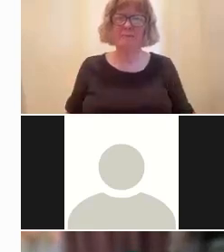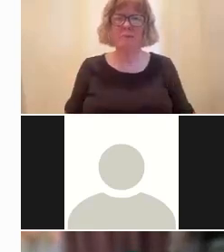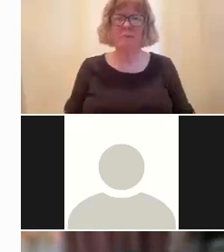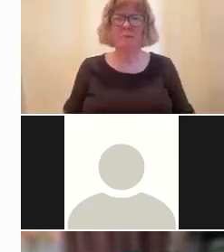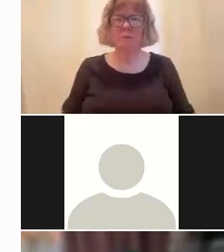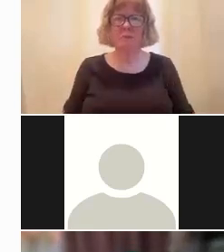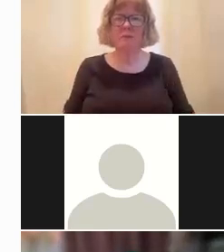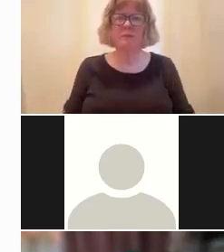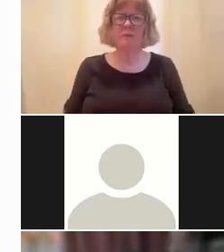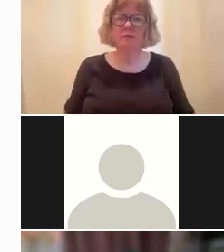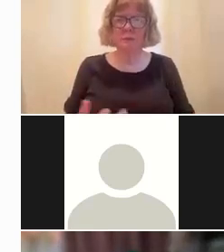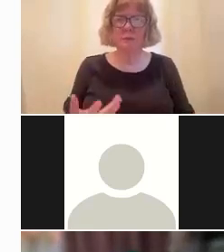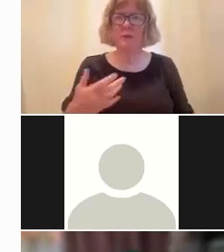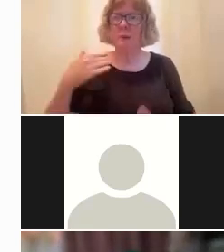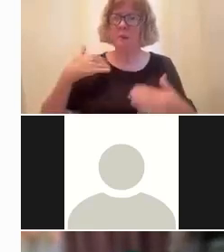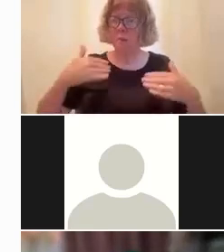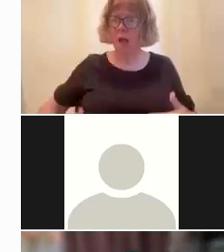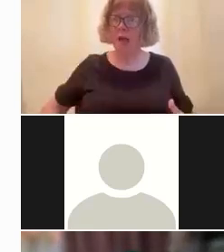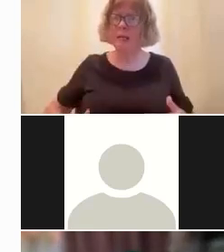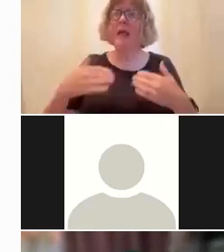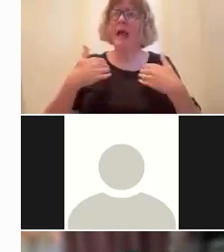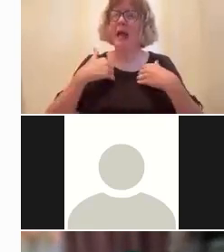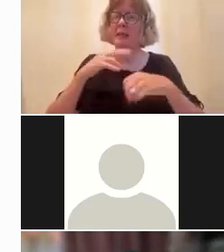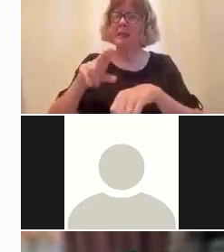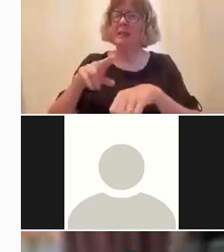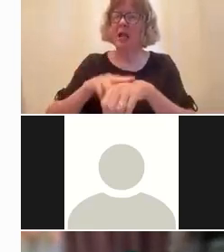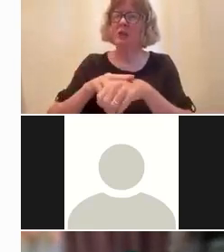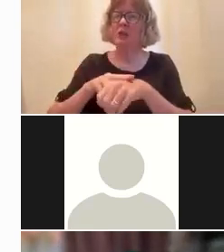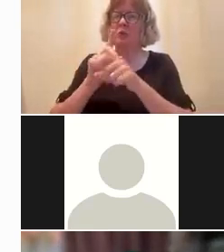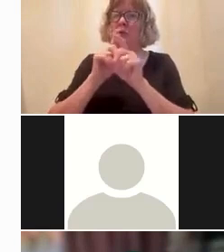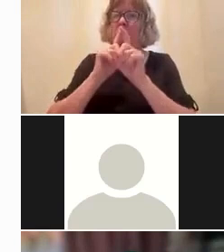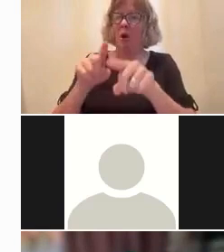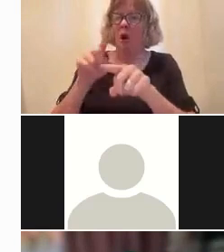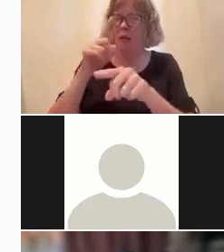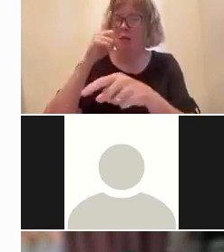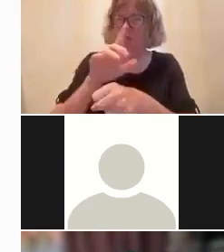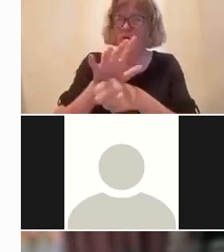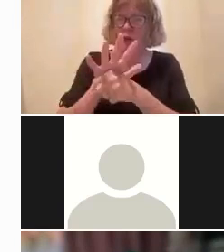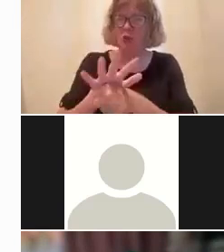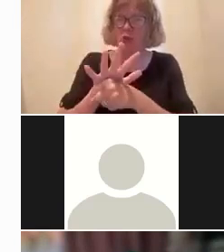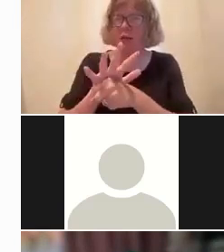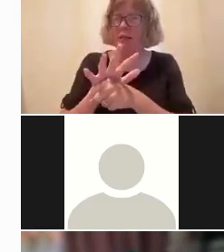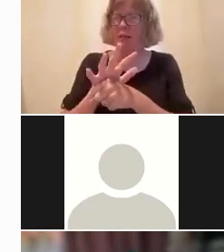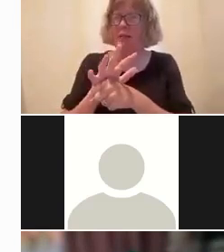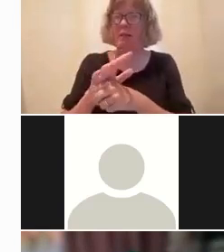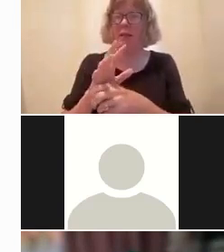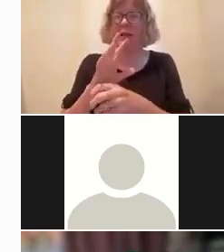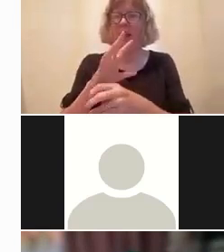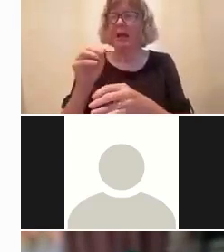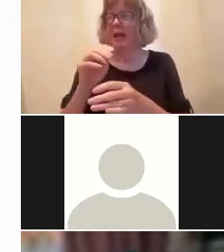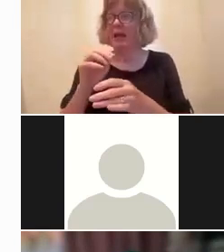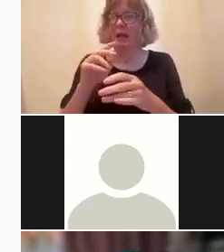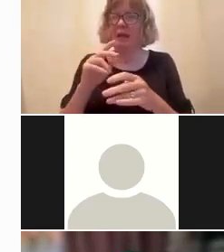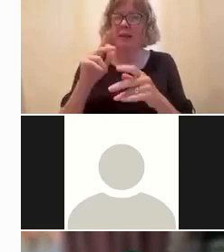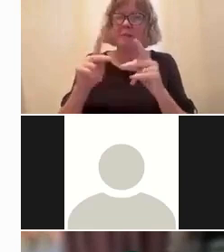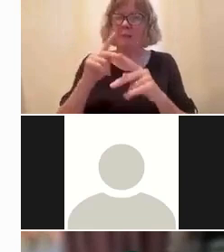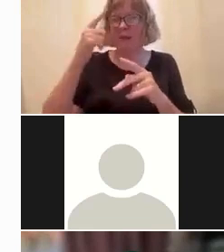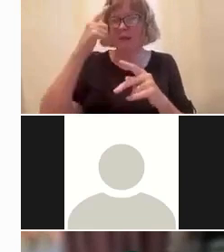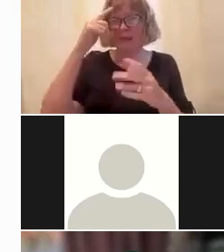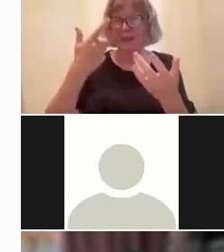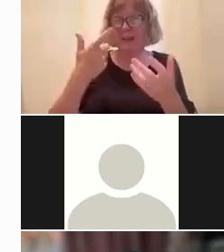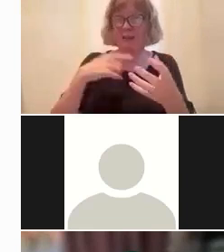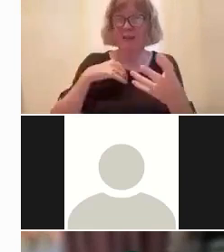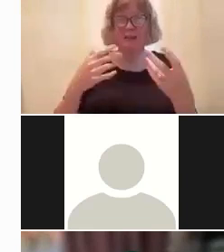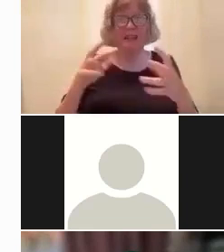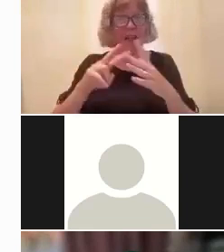We do have a natural stress response, and everyone defaults to thinking about fight or flight,